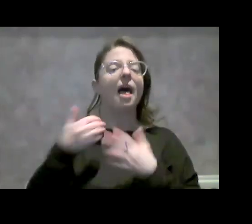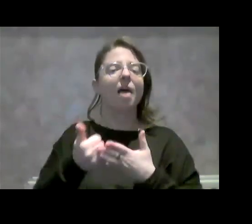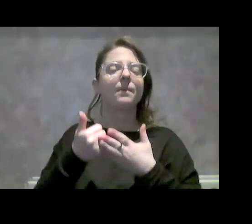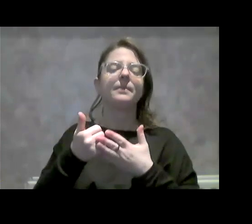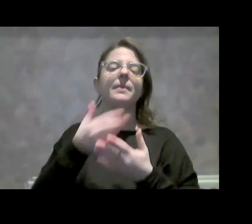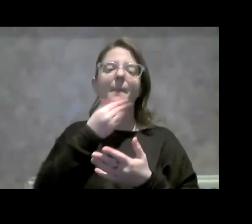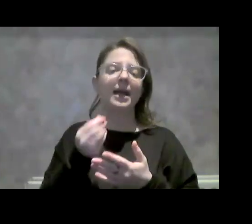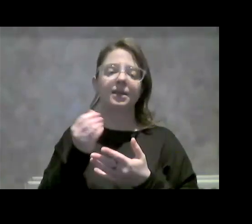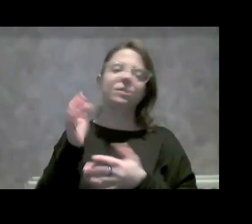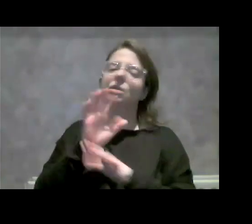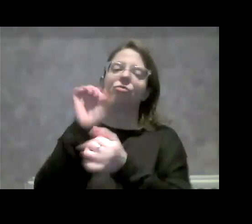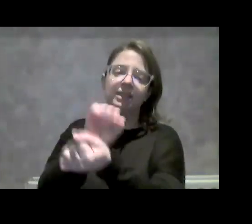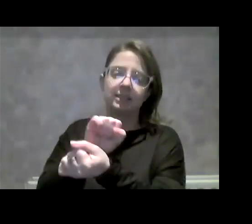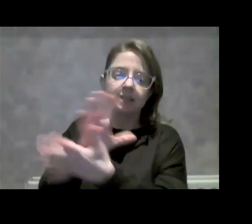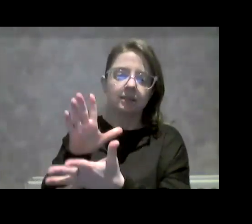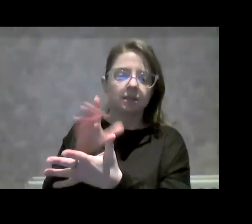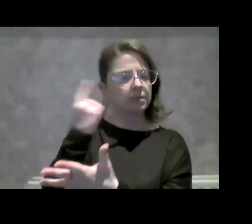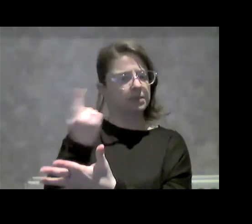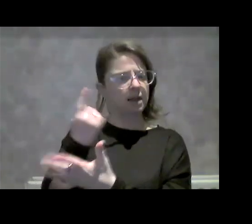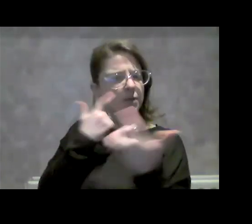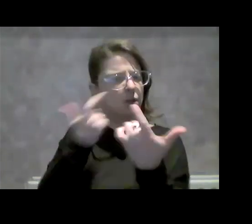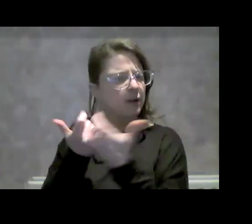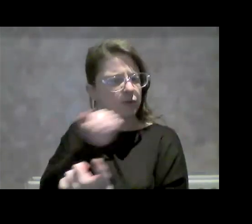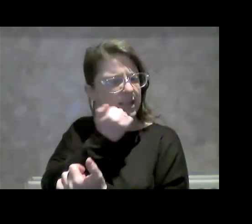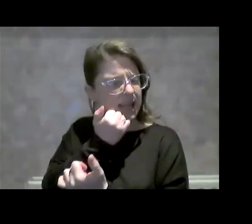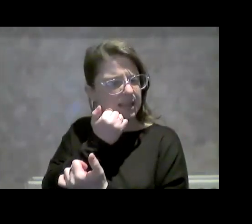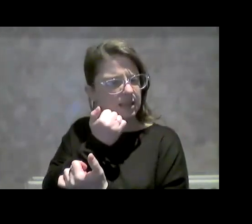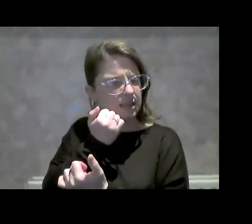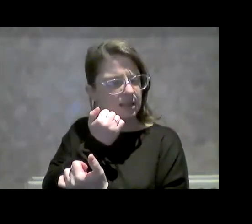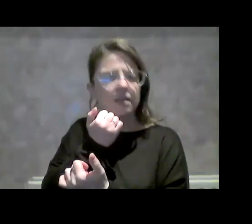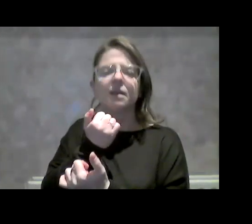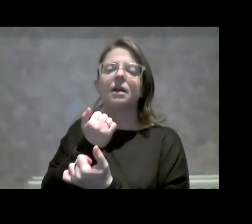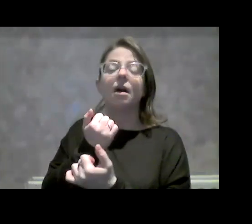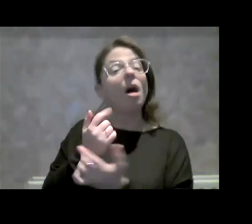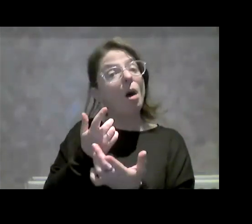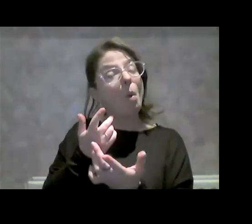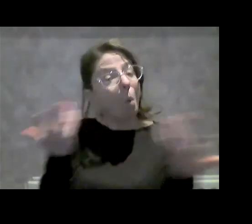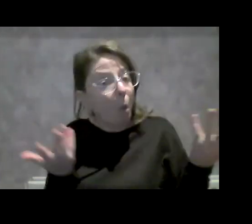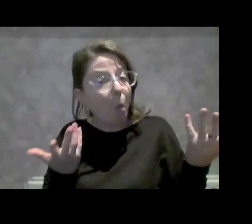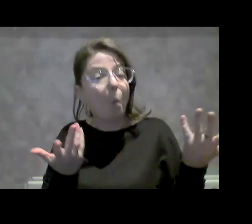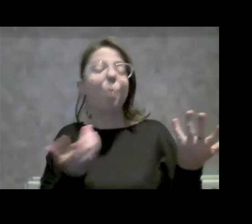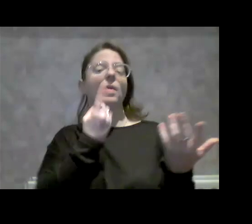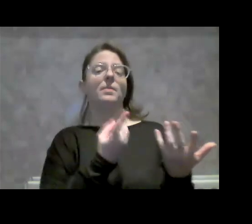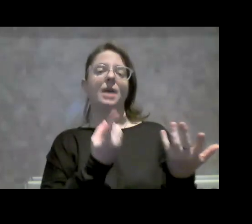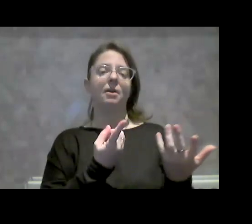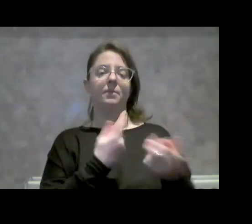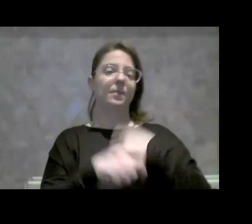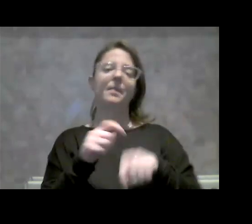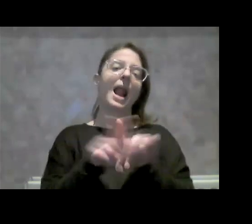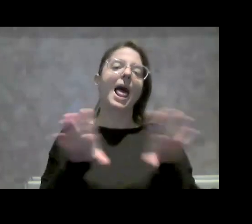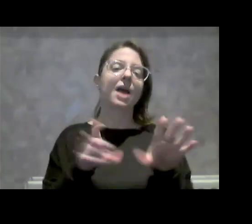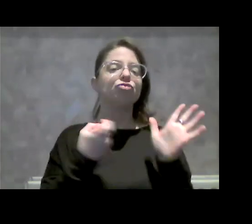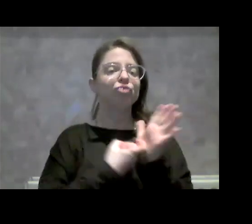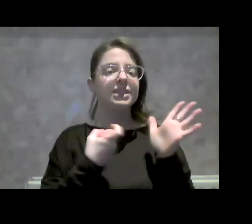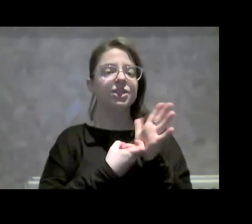for looking for a date. They would even settle for being like Richie from Channel 4's It's a Sin, in the bit where he leaps